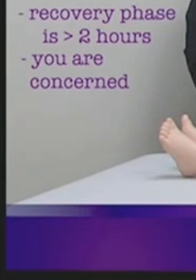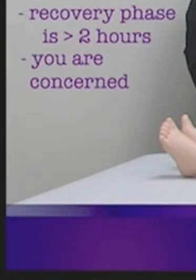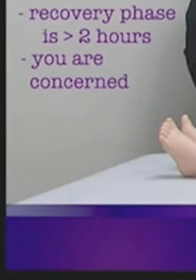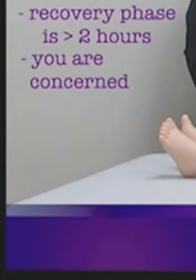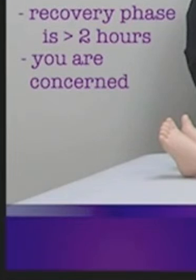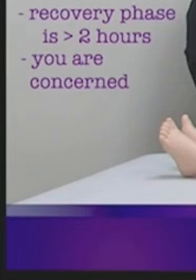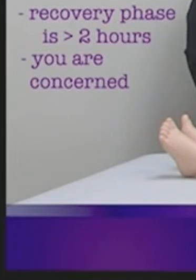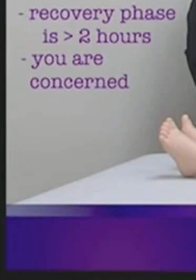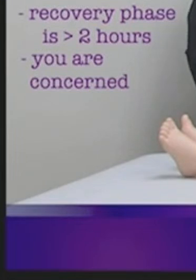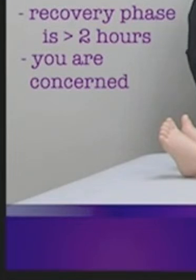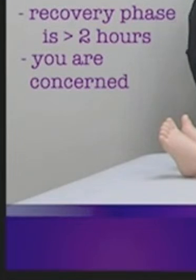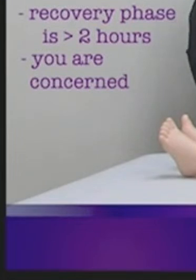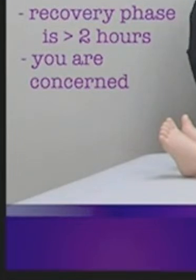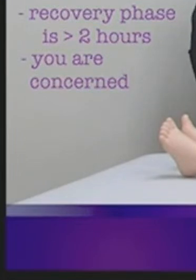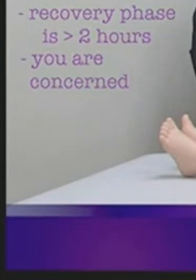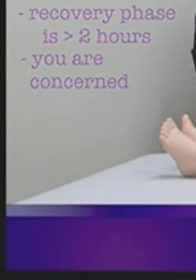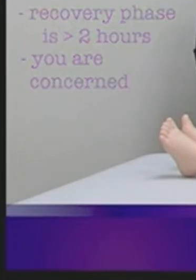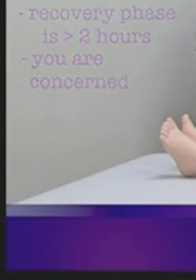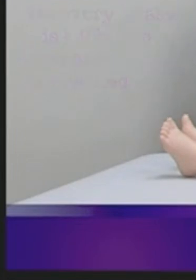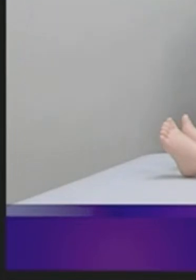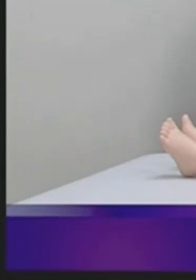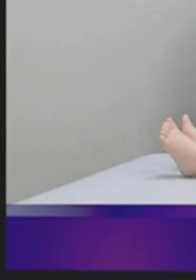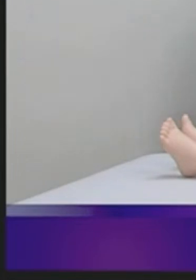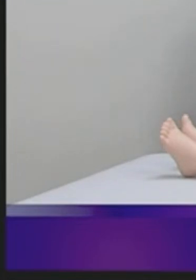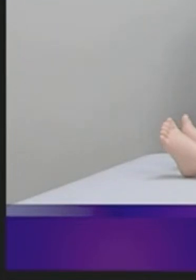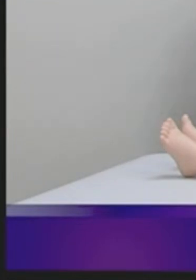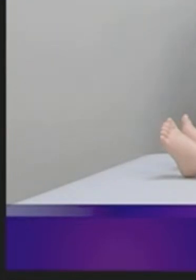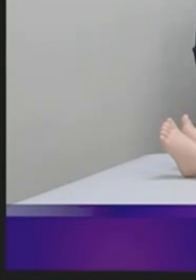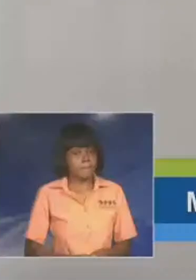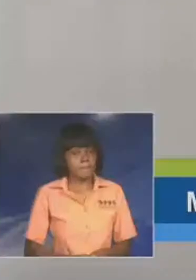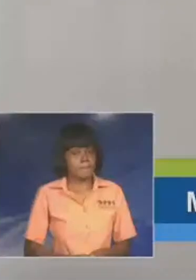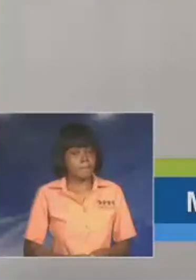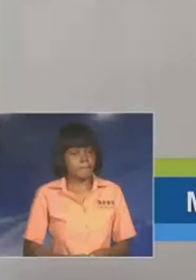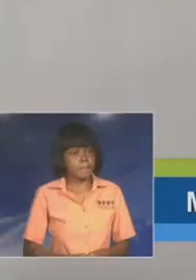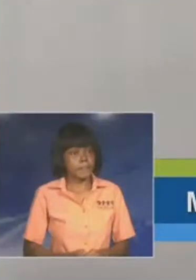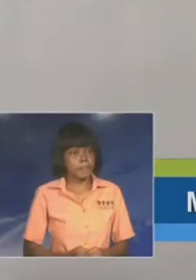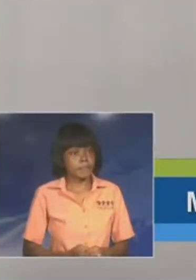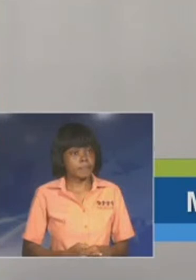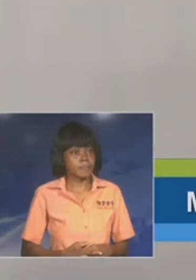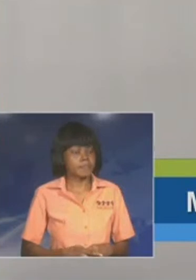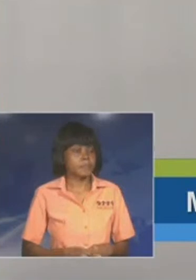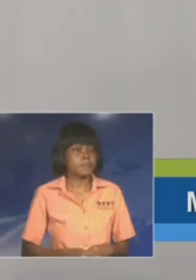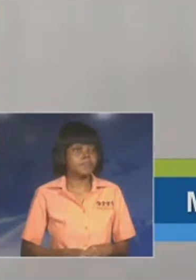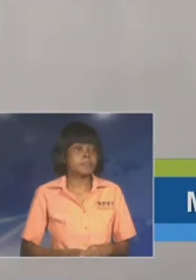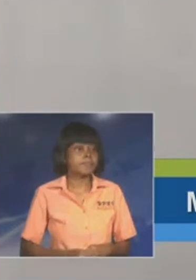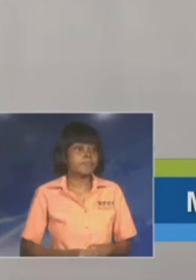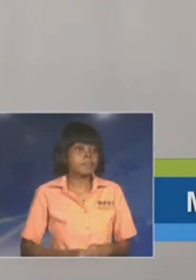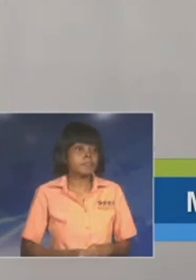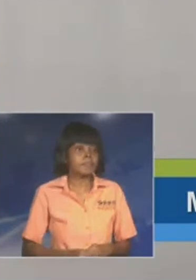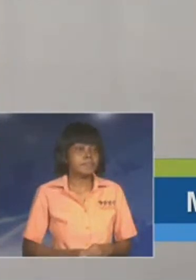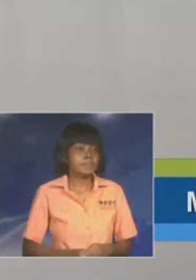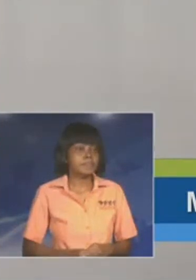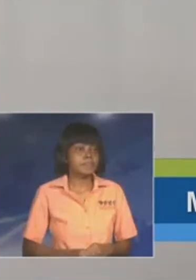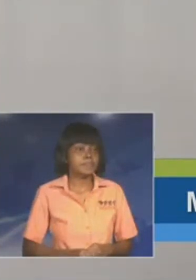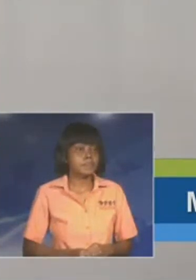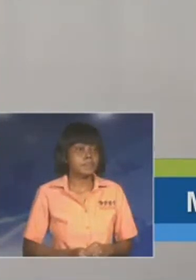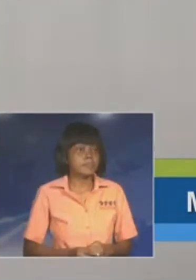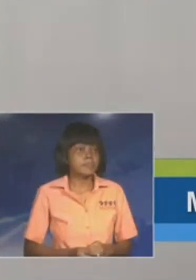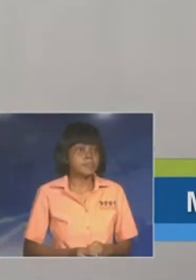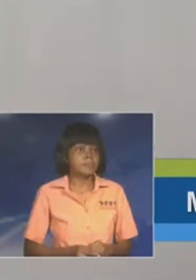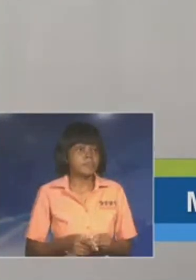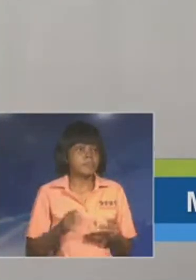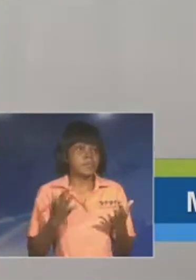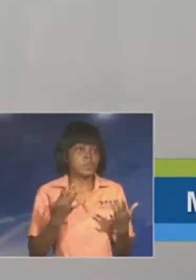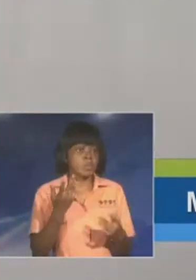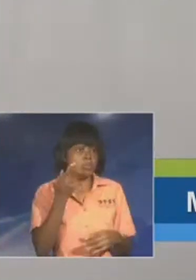first time you've seen it, or you're concerned, that for sure would be a reason to go to hospital. Okay? Thank you for that.